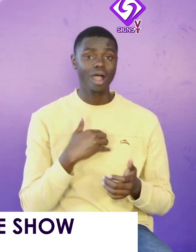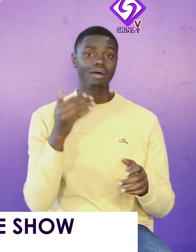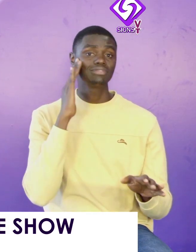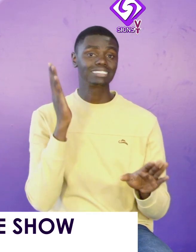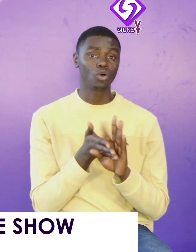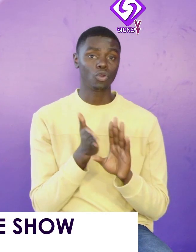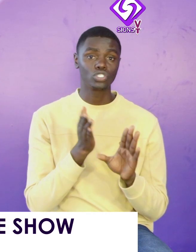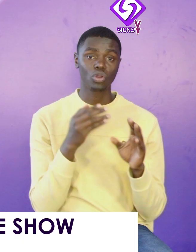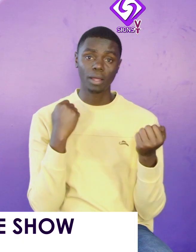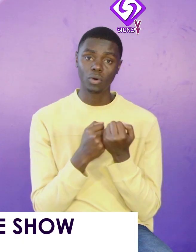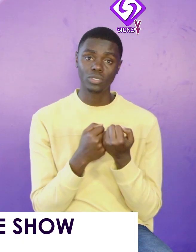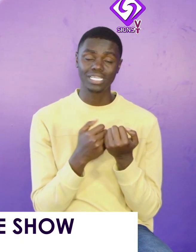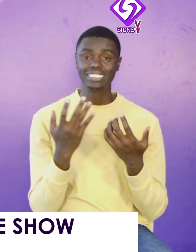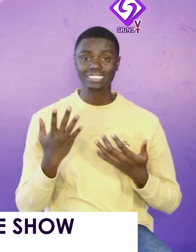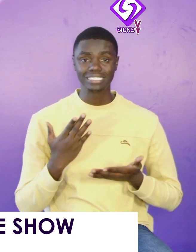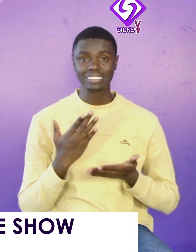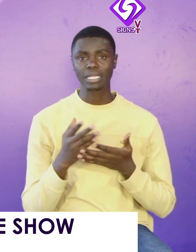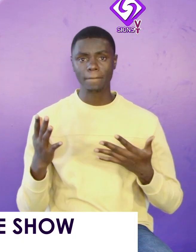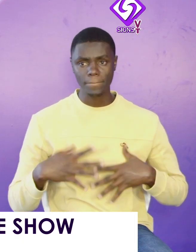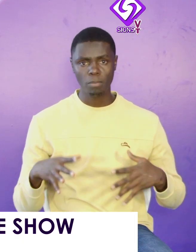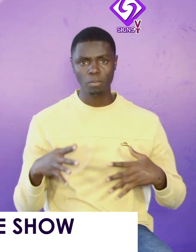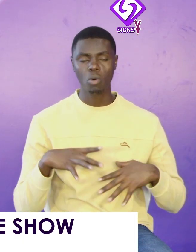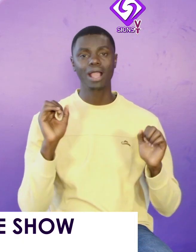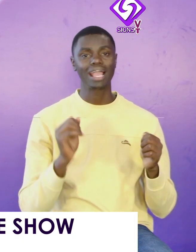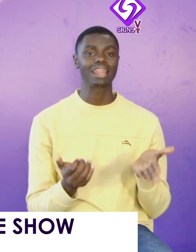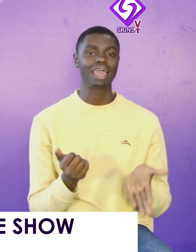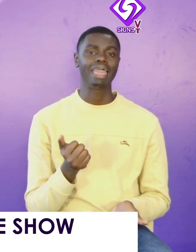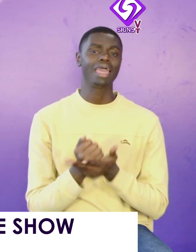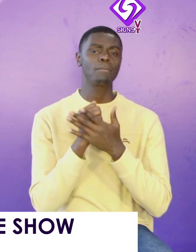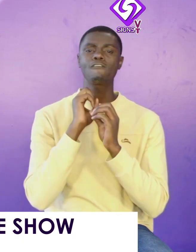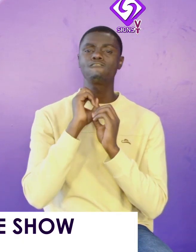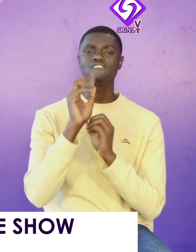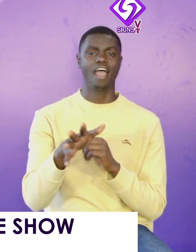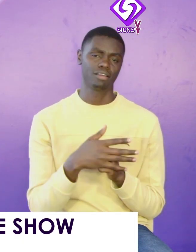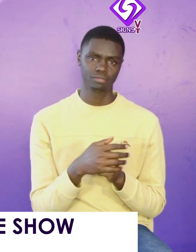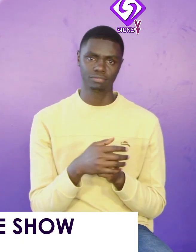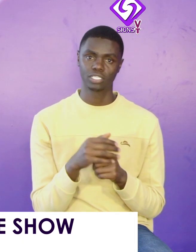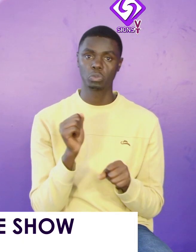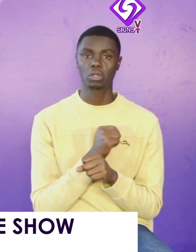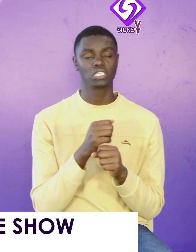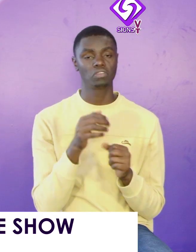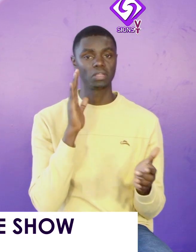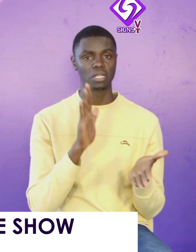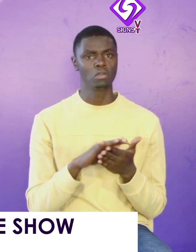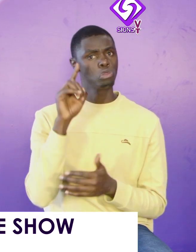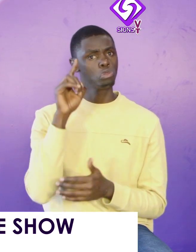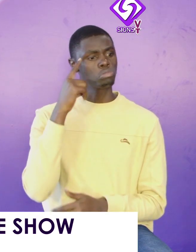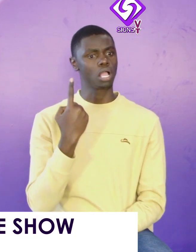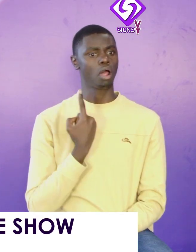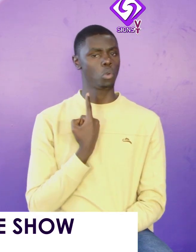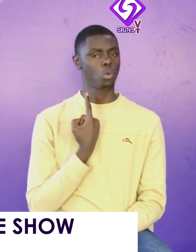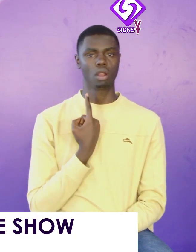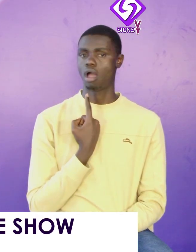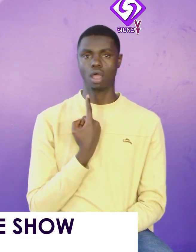psychological support? Some people can take you far. You can't believe it. You think you're alone. Just